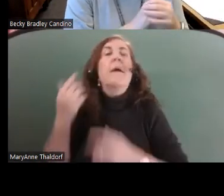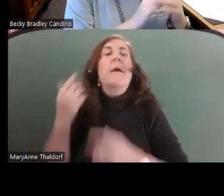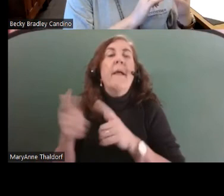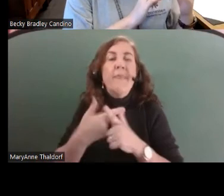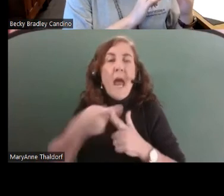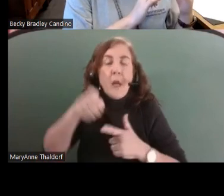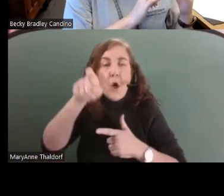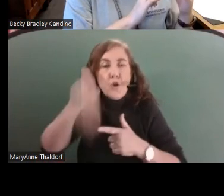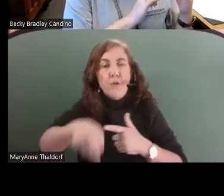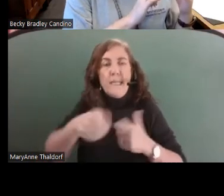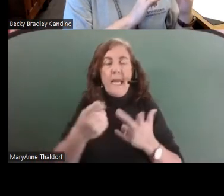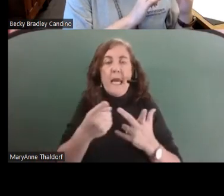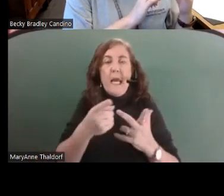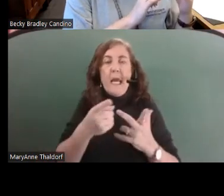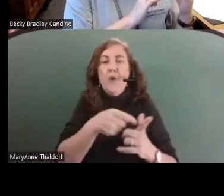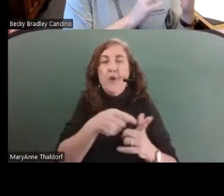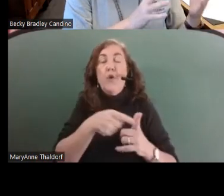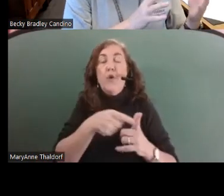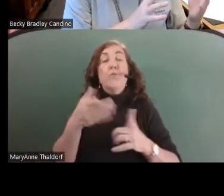made